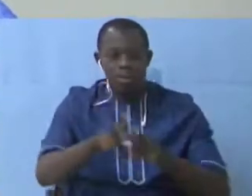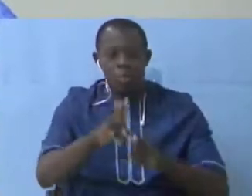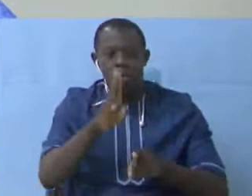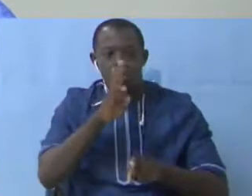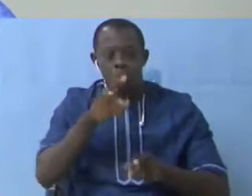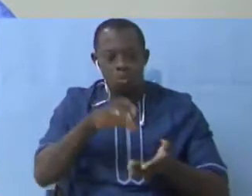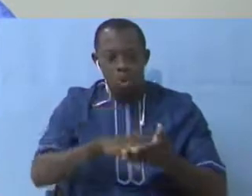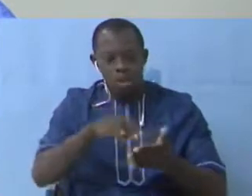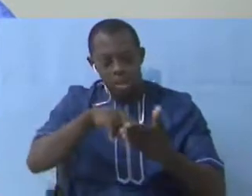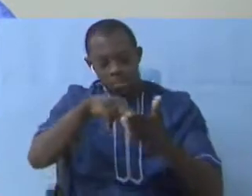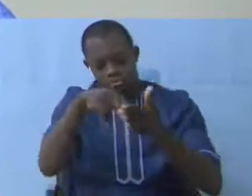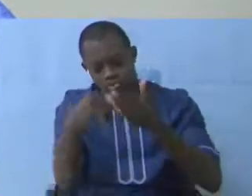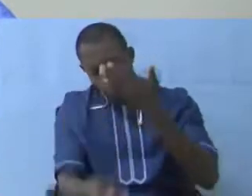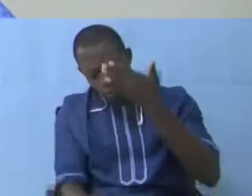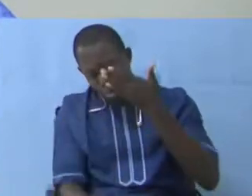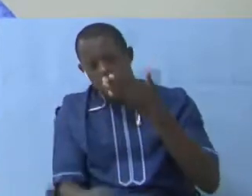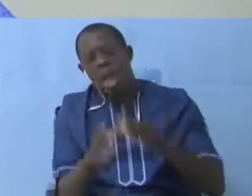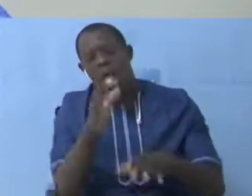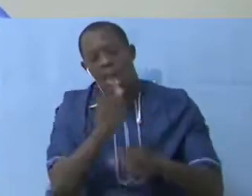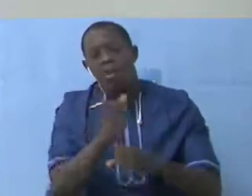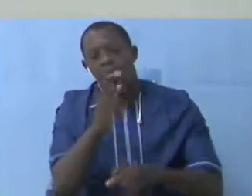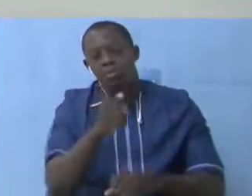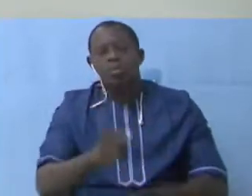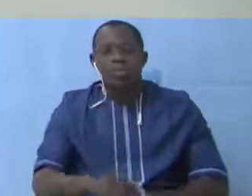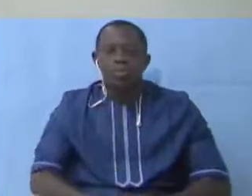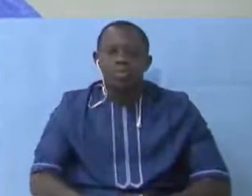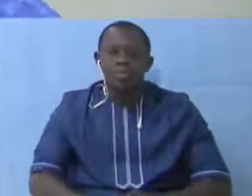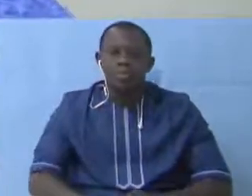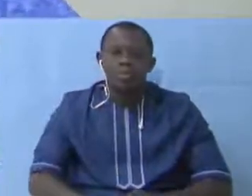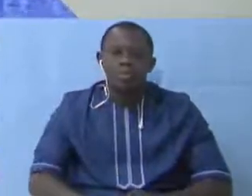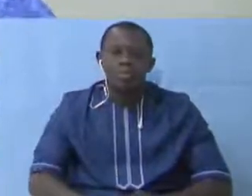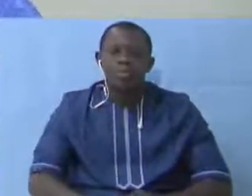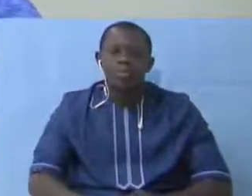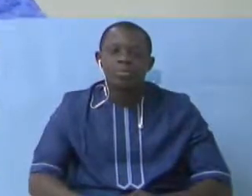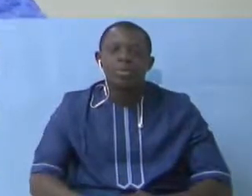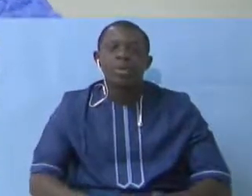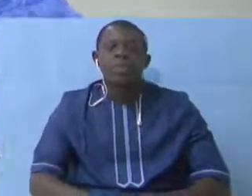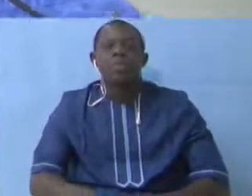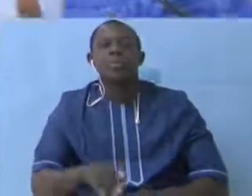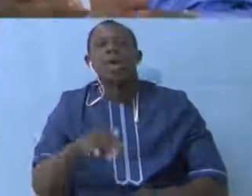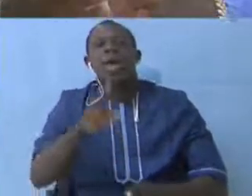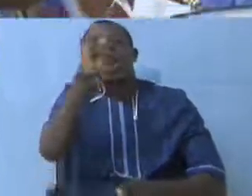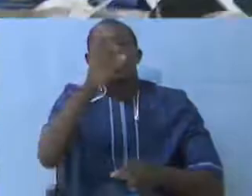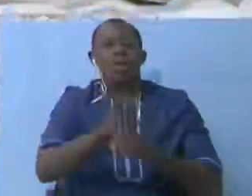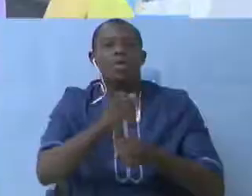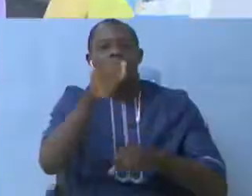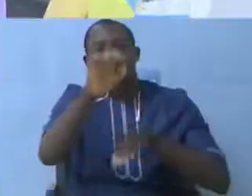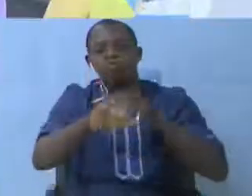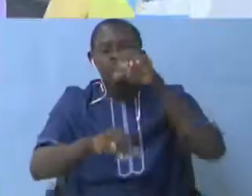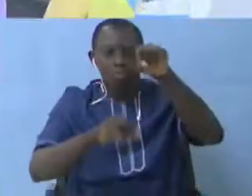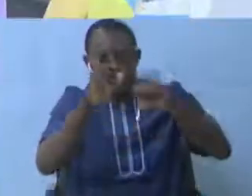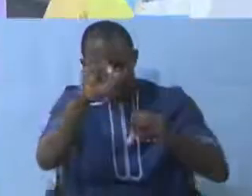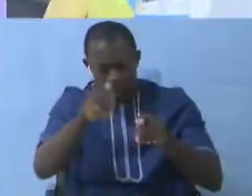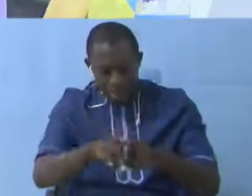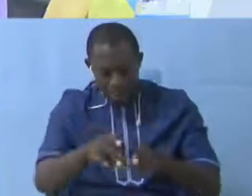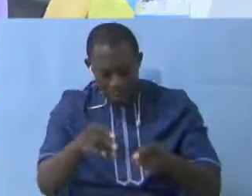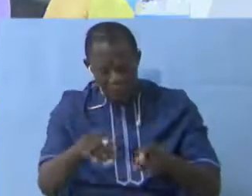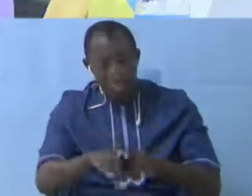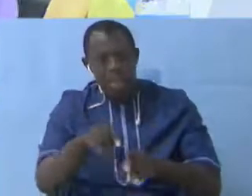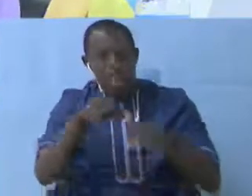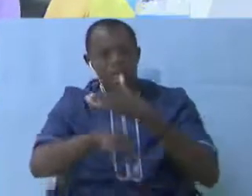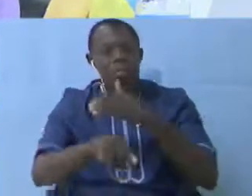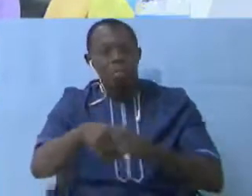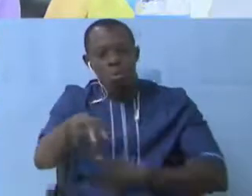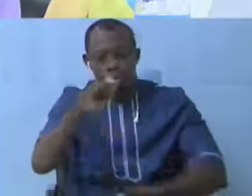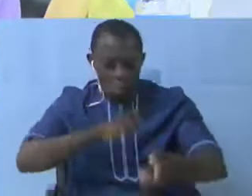it looks like God made you a savior. njaayaan la ko yàlla defoon ci biir teen God made you a savior inside a